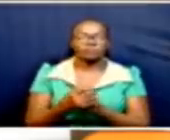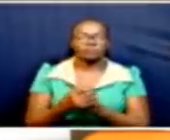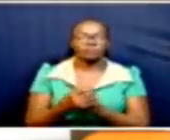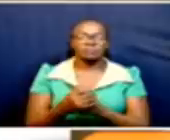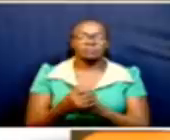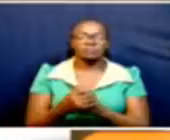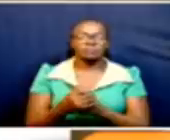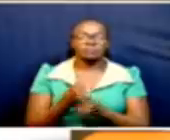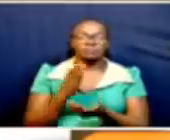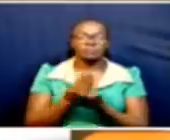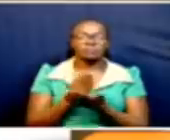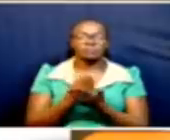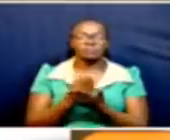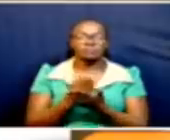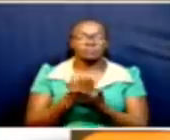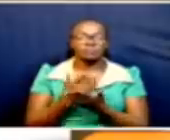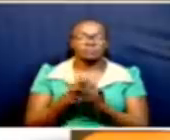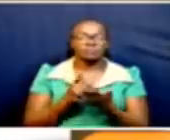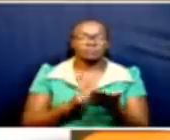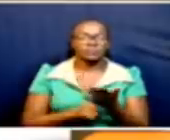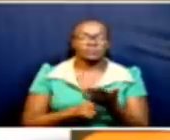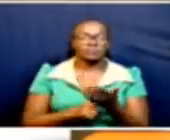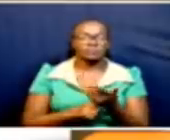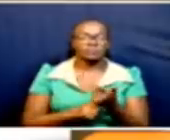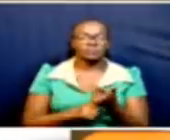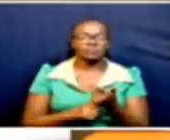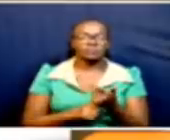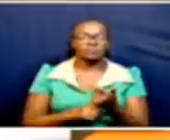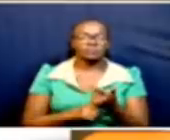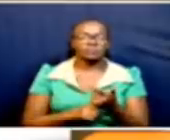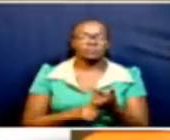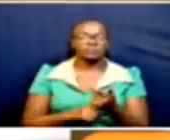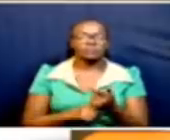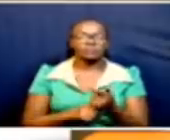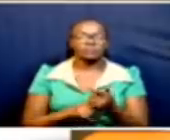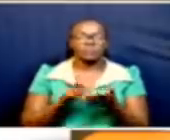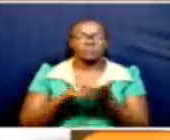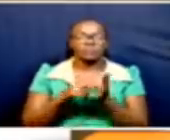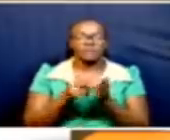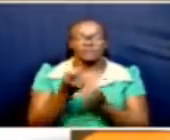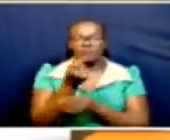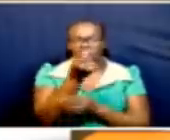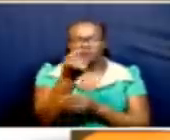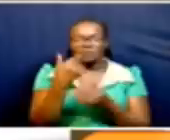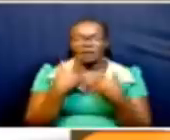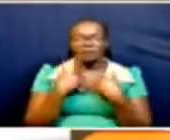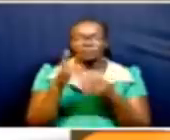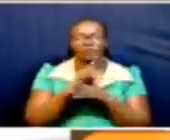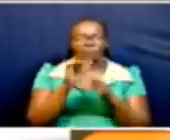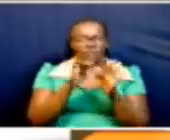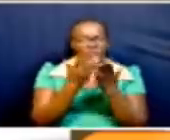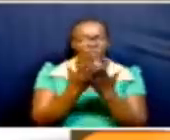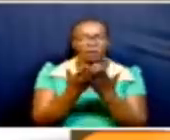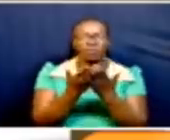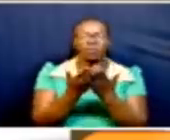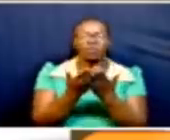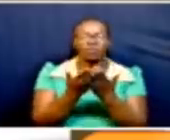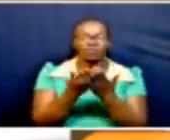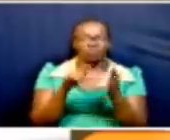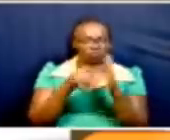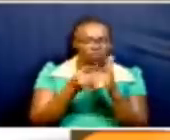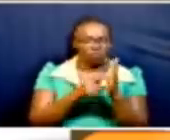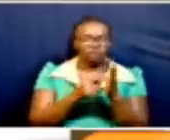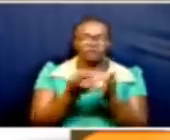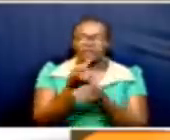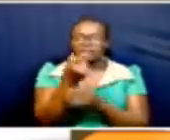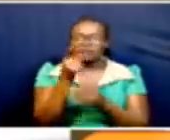bank accounts. That's what they depend on. So when you tax that, the little that they have, actually they are using the Bible principle that the little that you have shall be